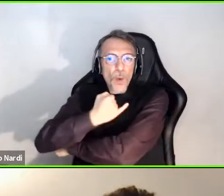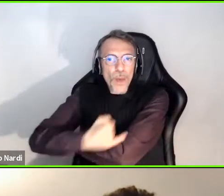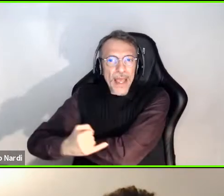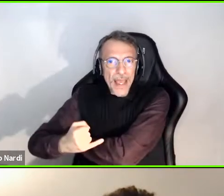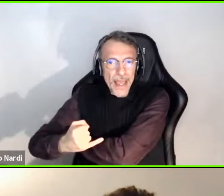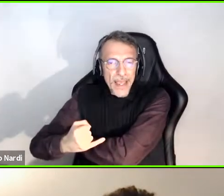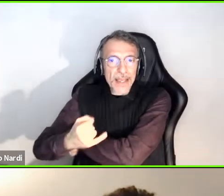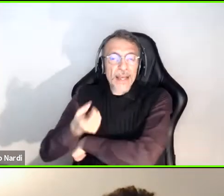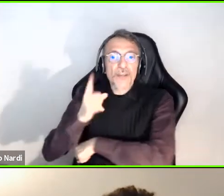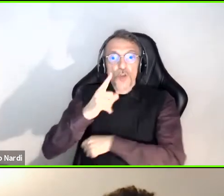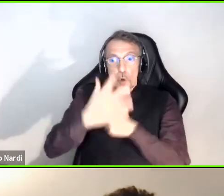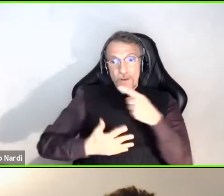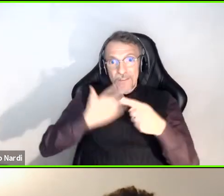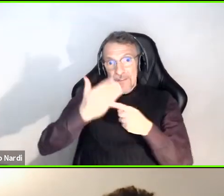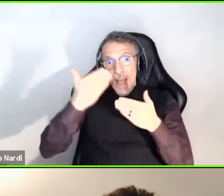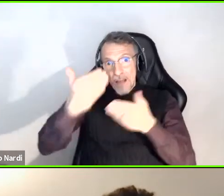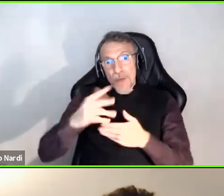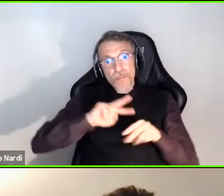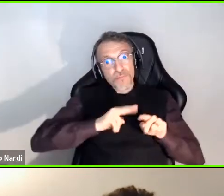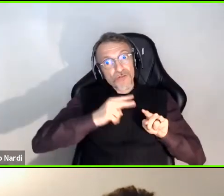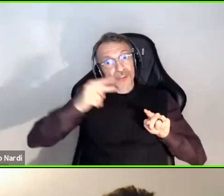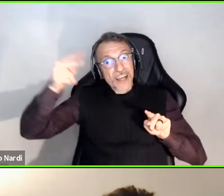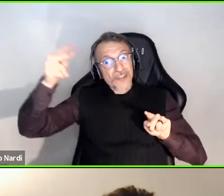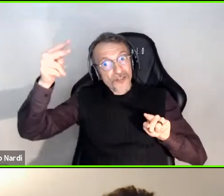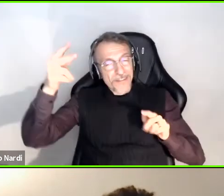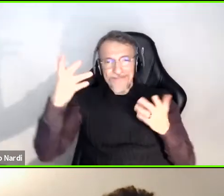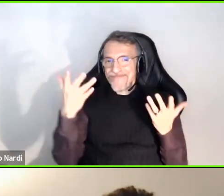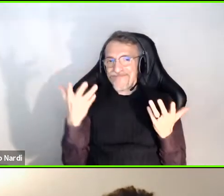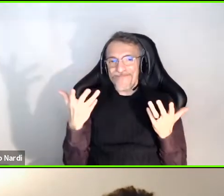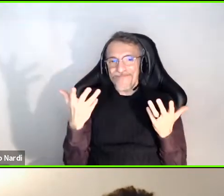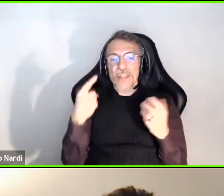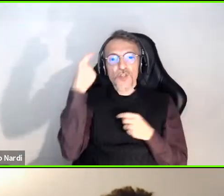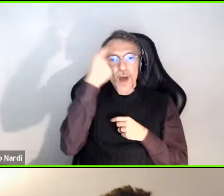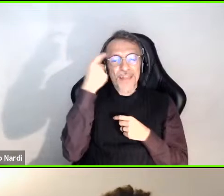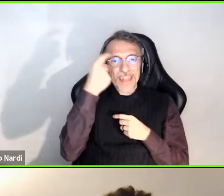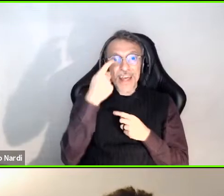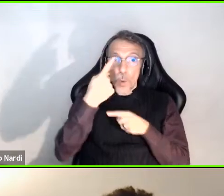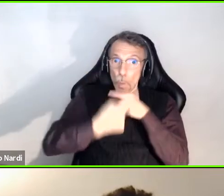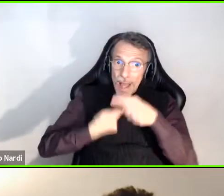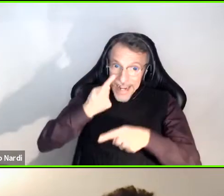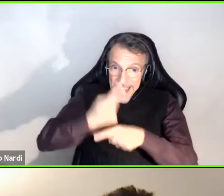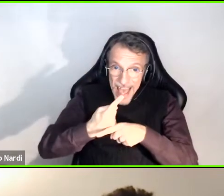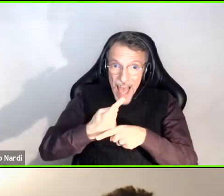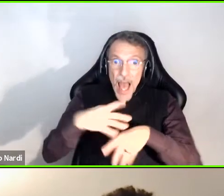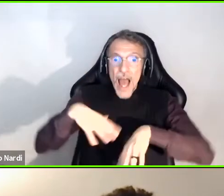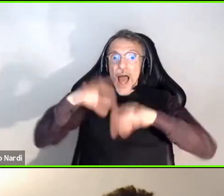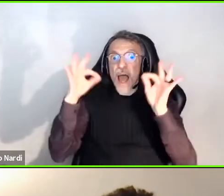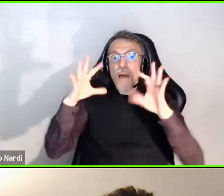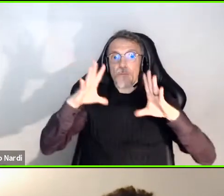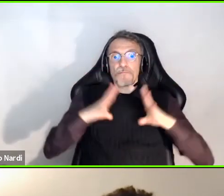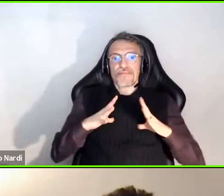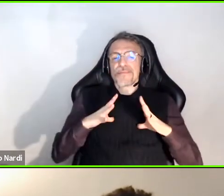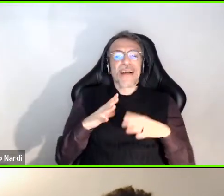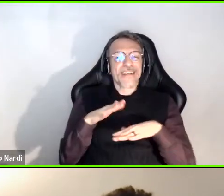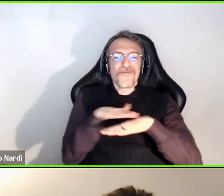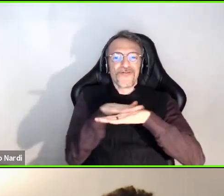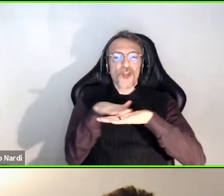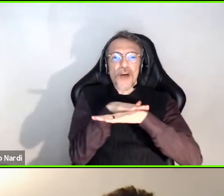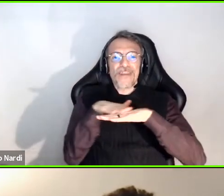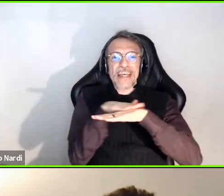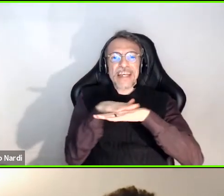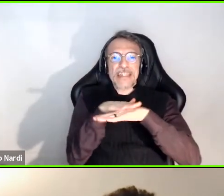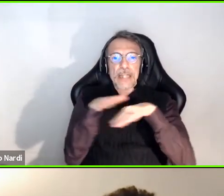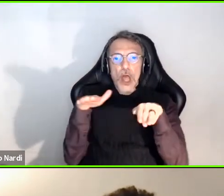next 5 years. So to just give a 1 year moratorium, you are just scratching the surface. So what